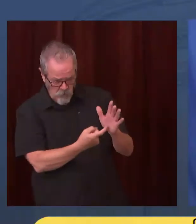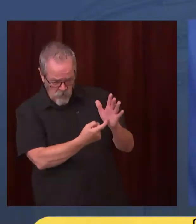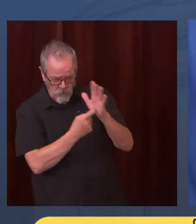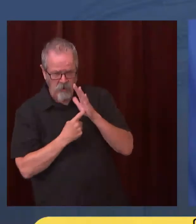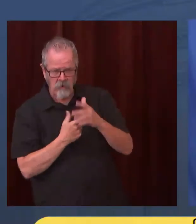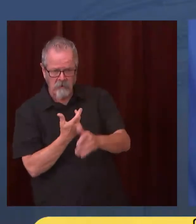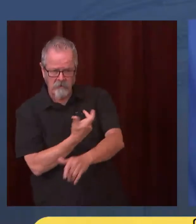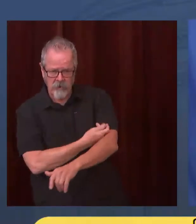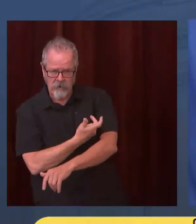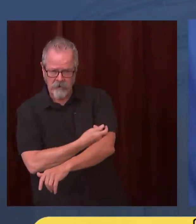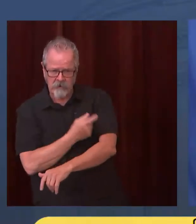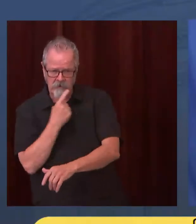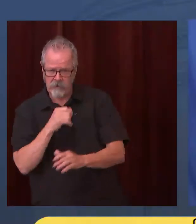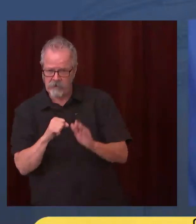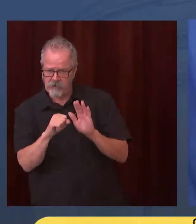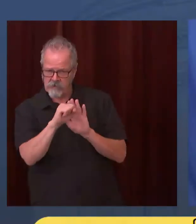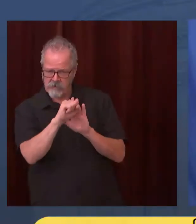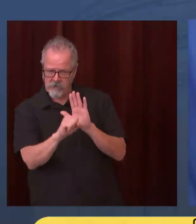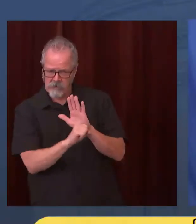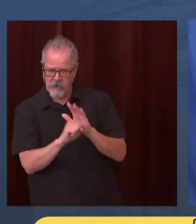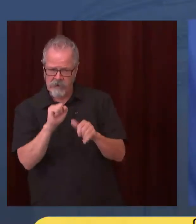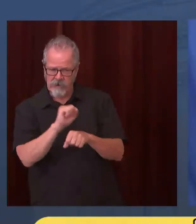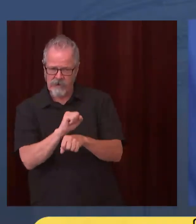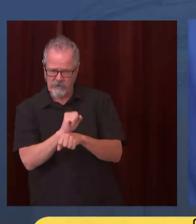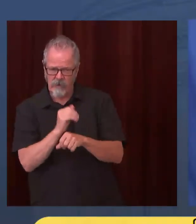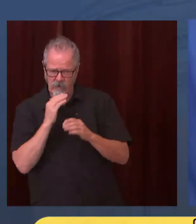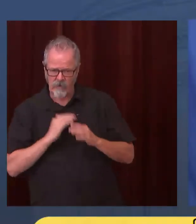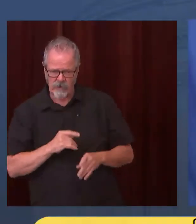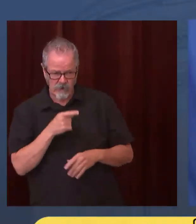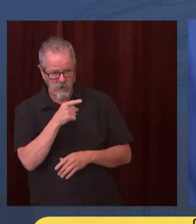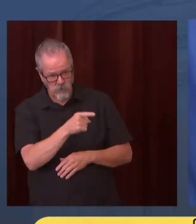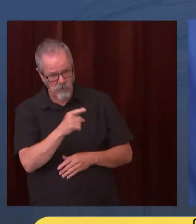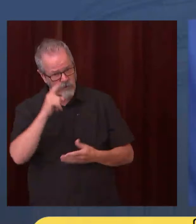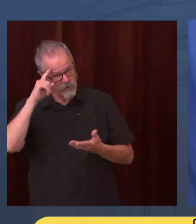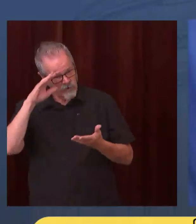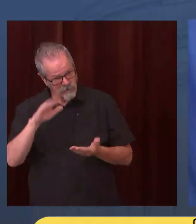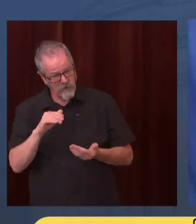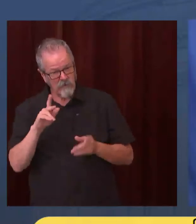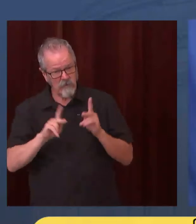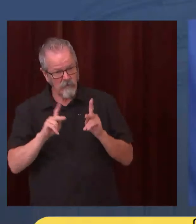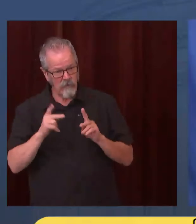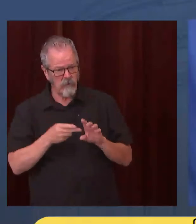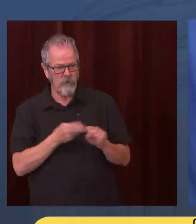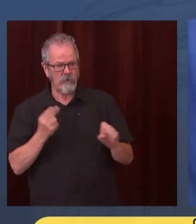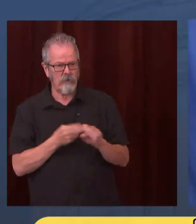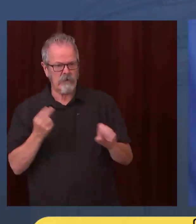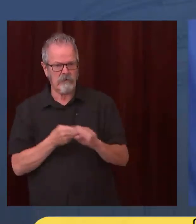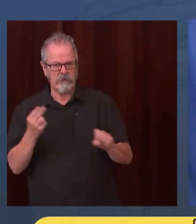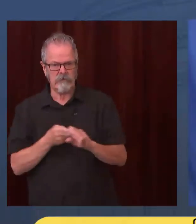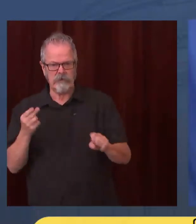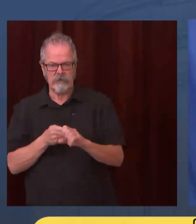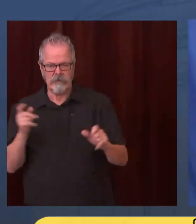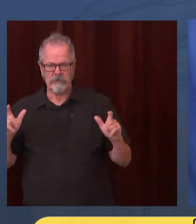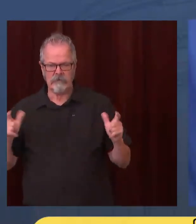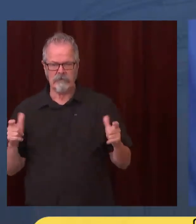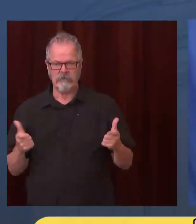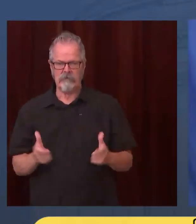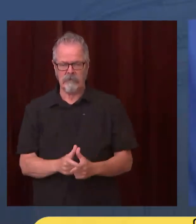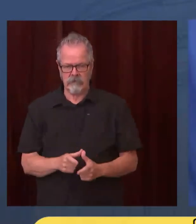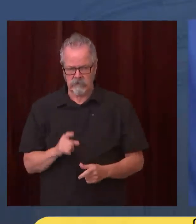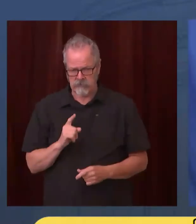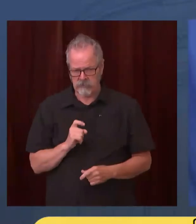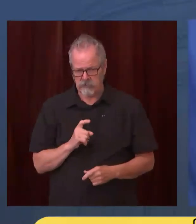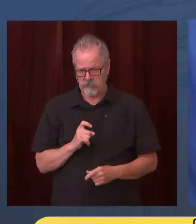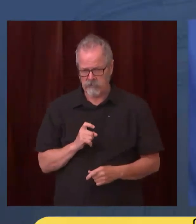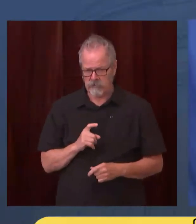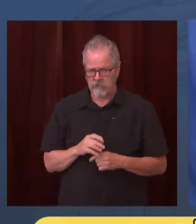put in place? And I do have a quick follow-up when you're done for Dr. Shaw. We believe as time goes on, more and